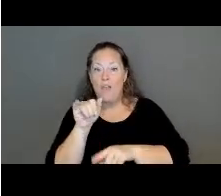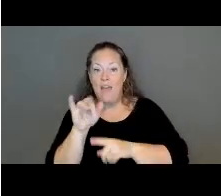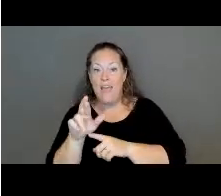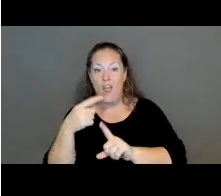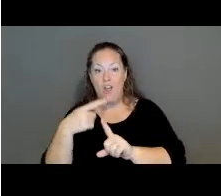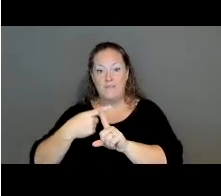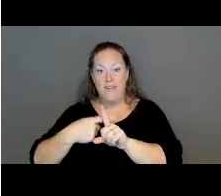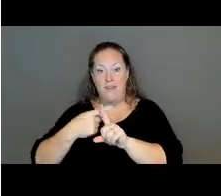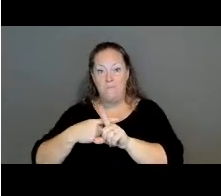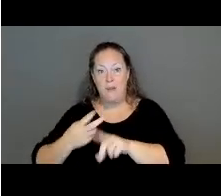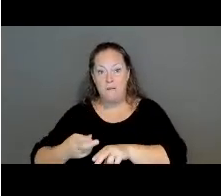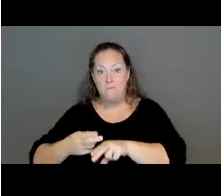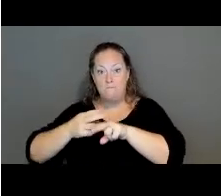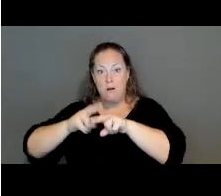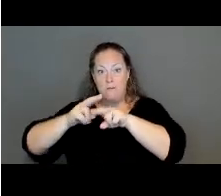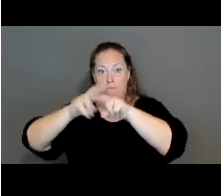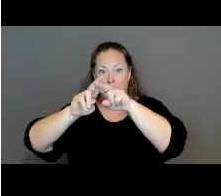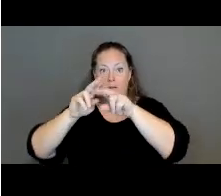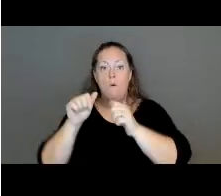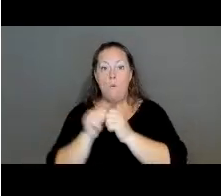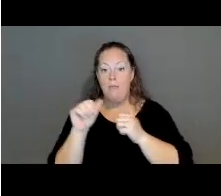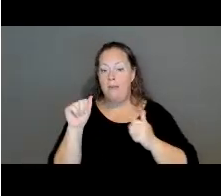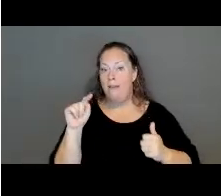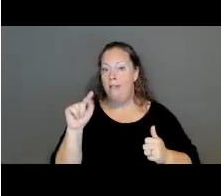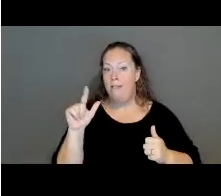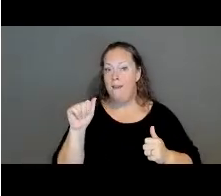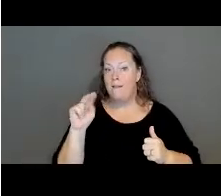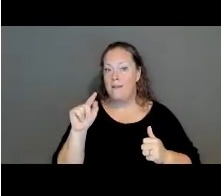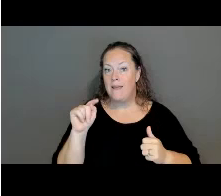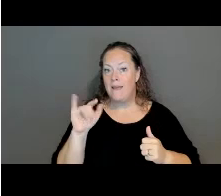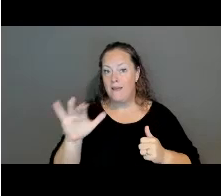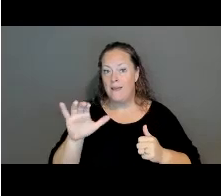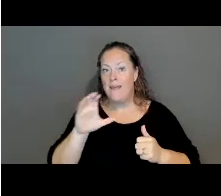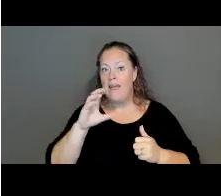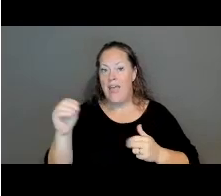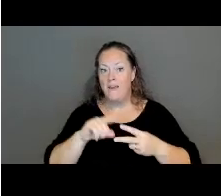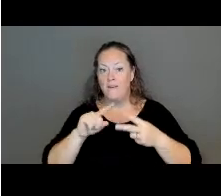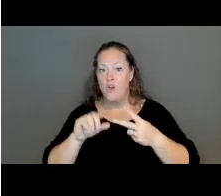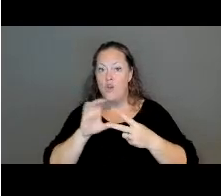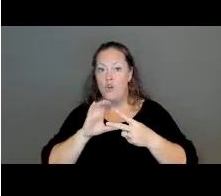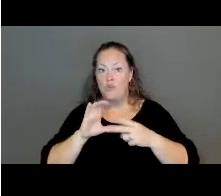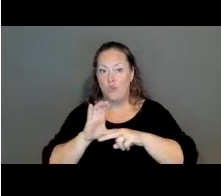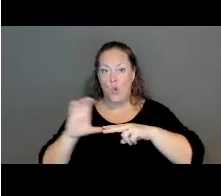the Atlantic and the Caribbean Sea. And of course, that has